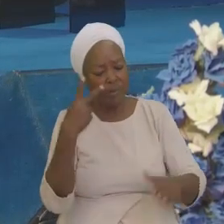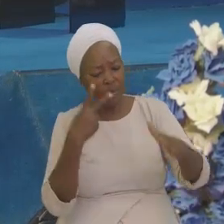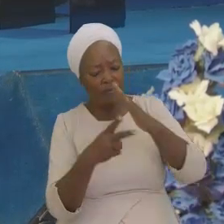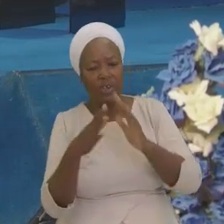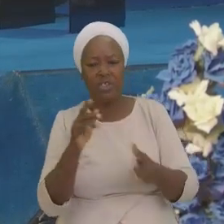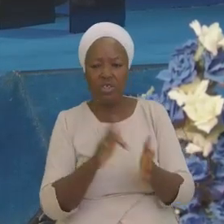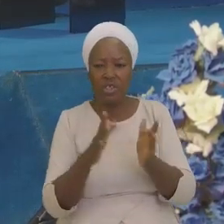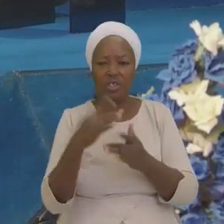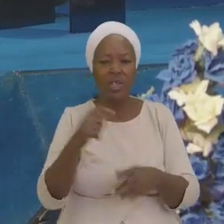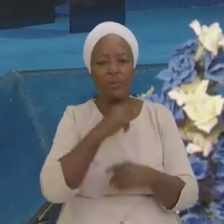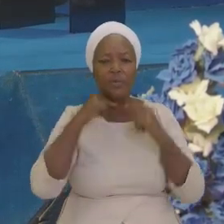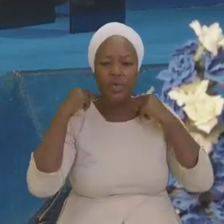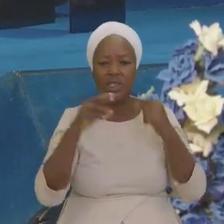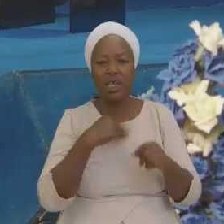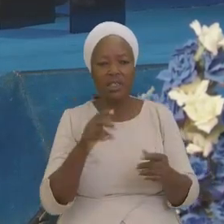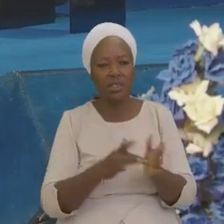and Jesus the prince.